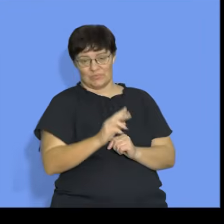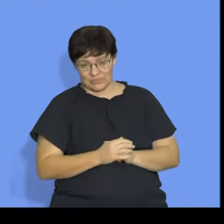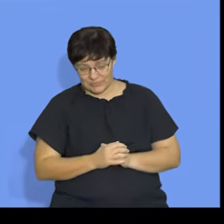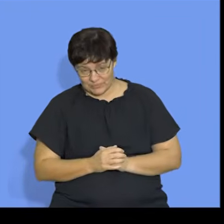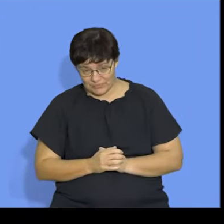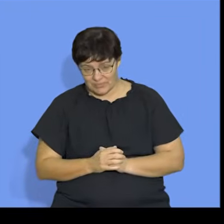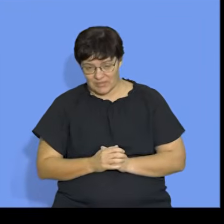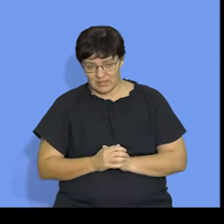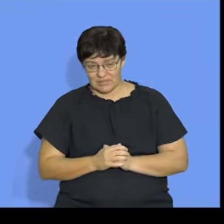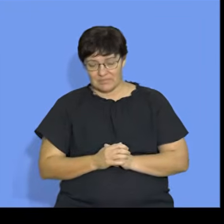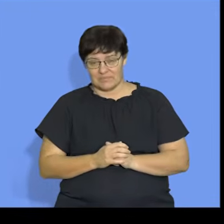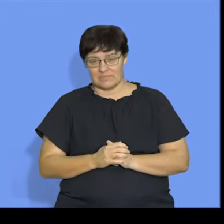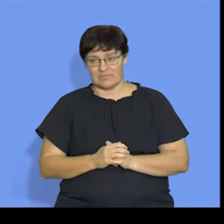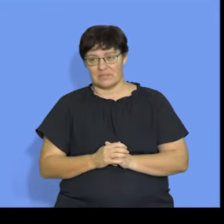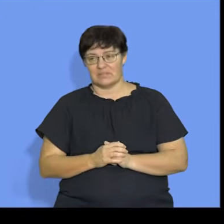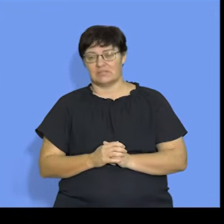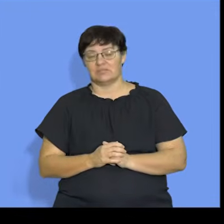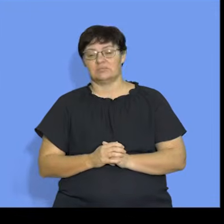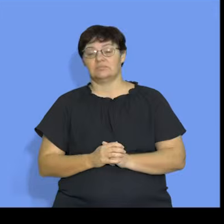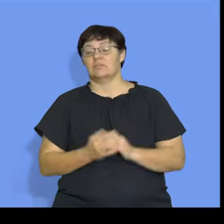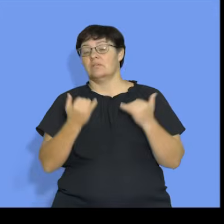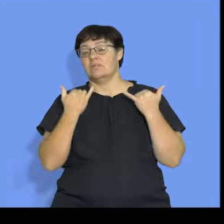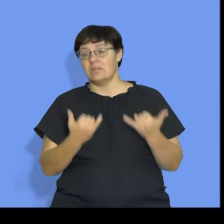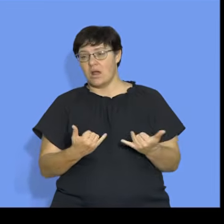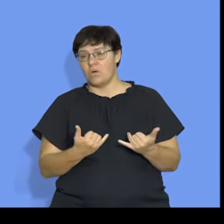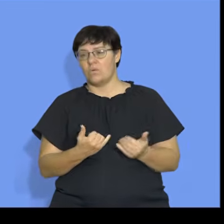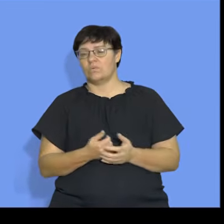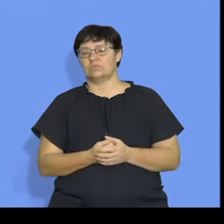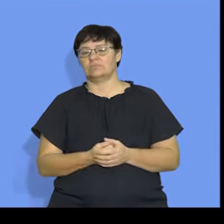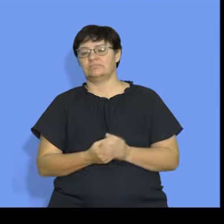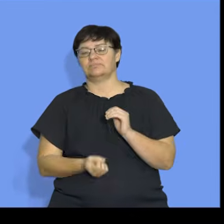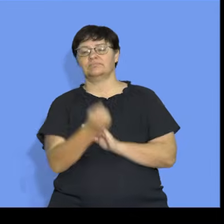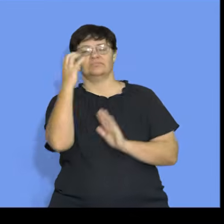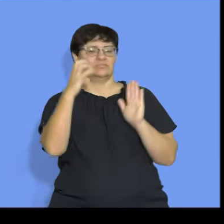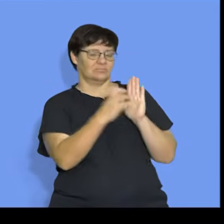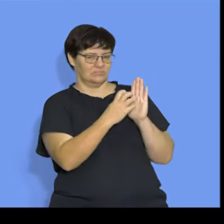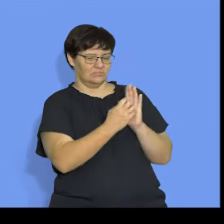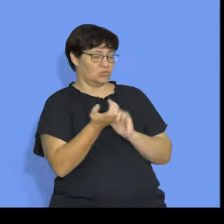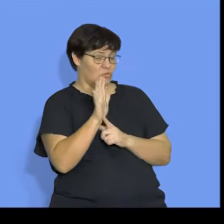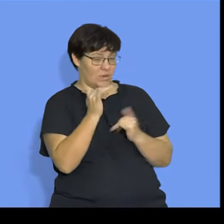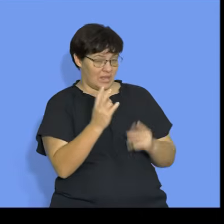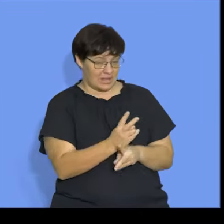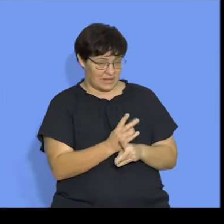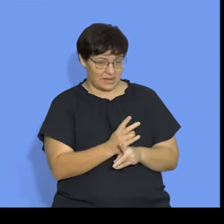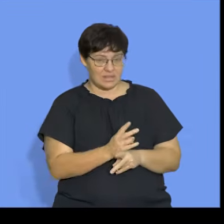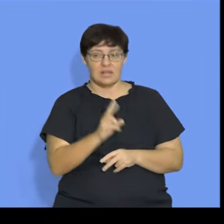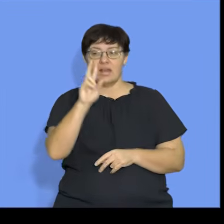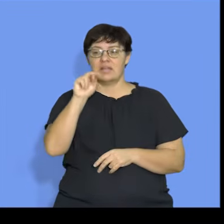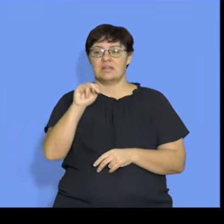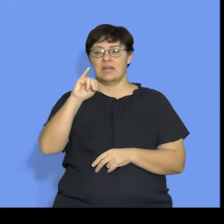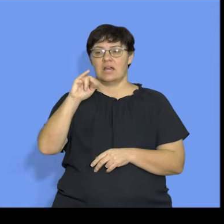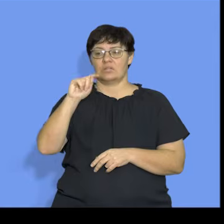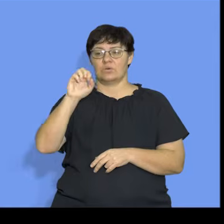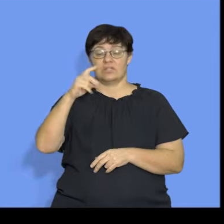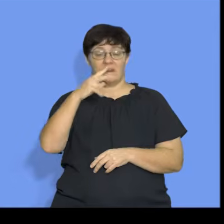photosynthesis. Okay, now we're going to pop up this diagram that I showed you just now, is the nitrogen